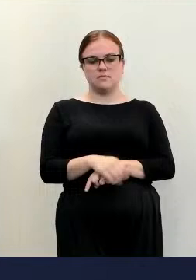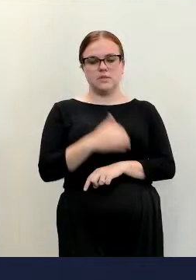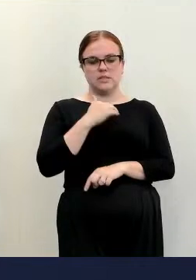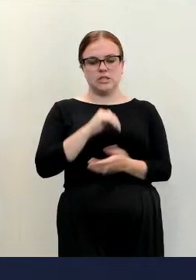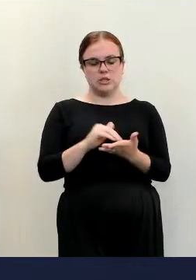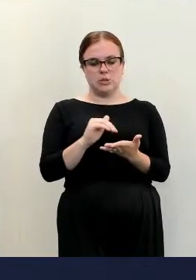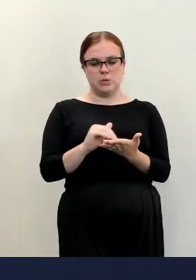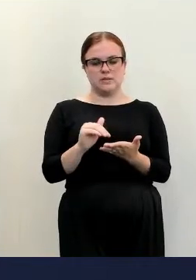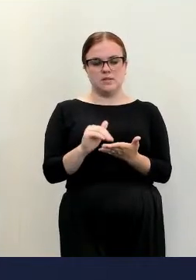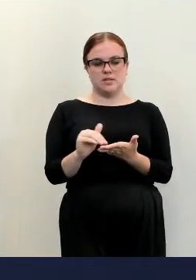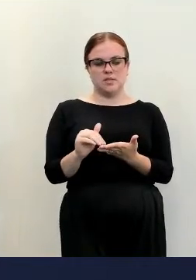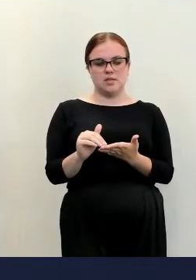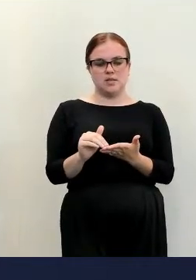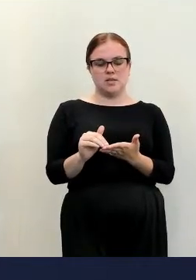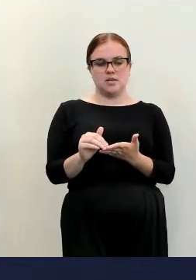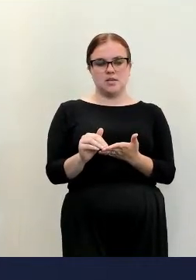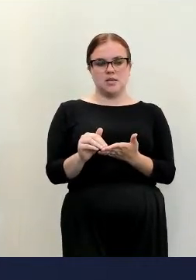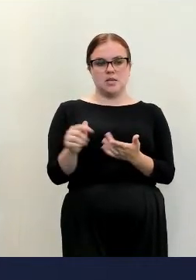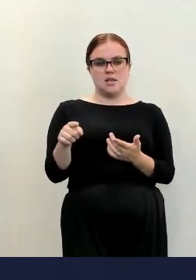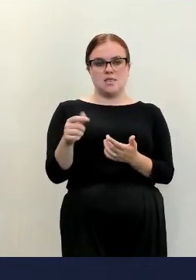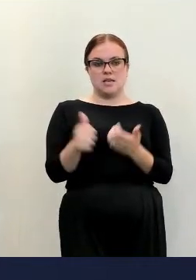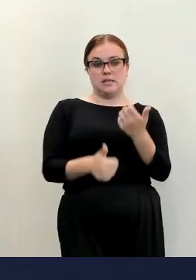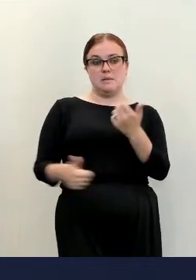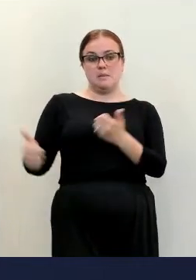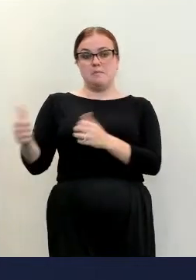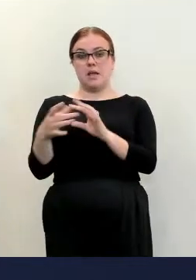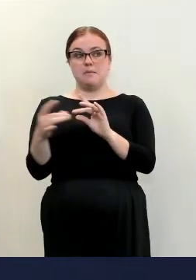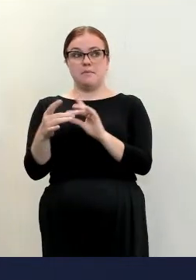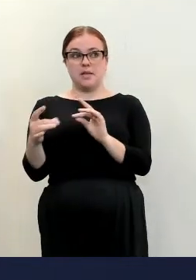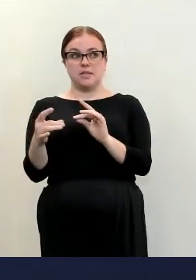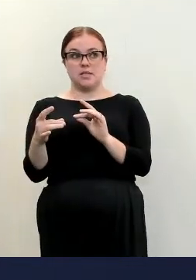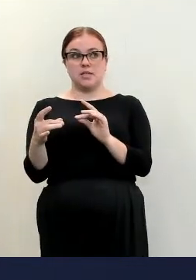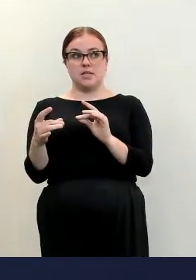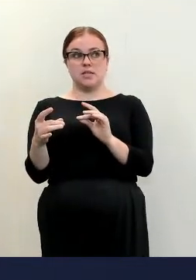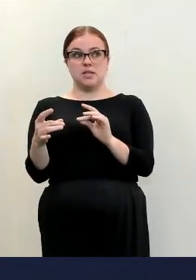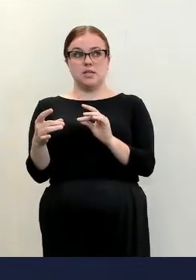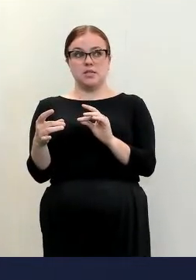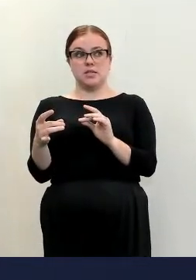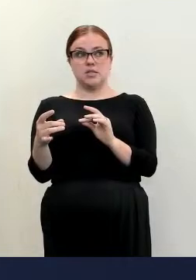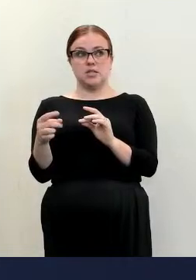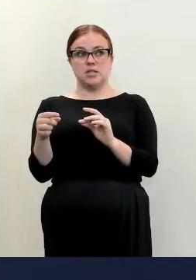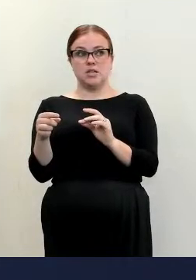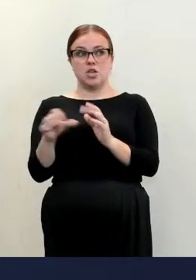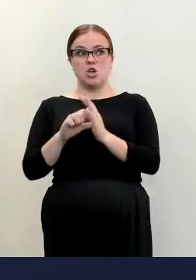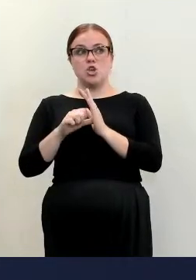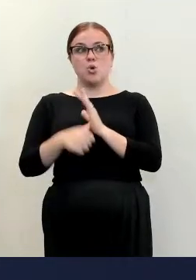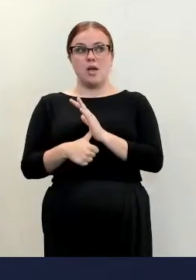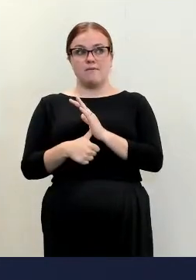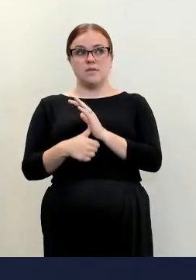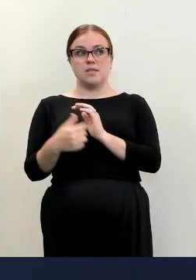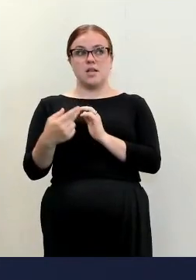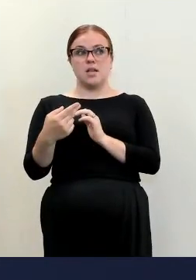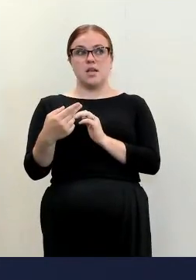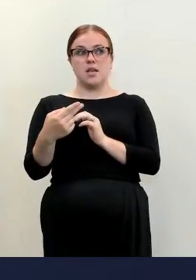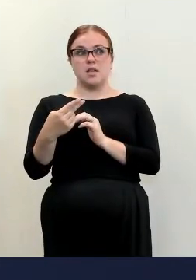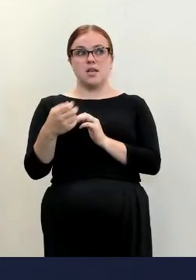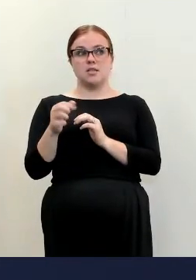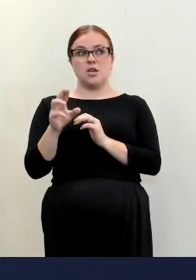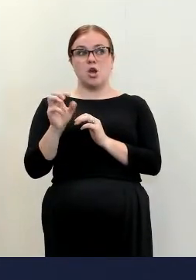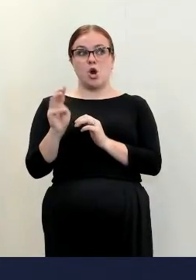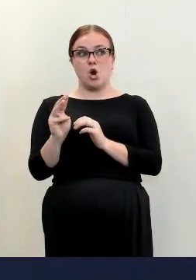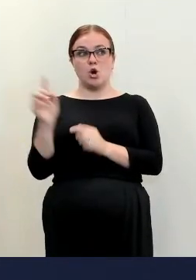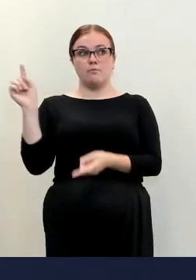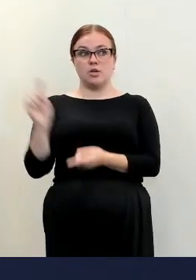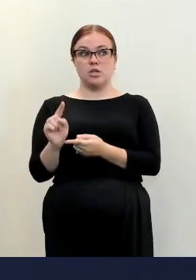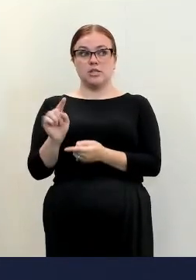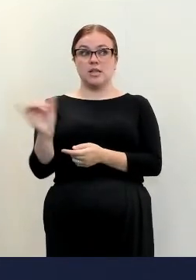excuse me, is the main message with this detect to protect, you emphasize harm reduction. Is this primarily like know